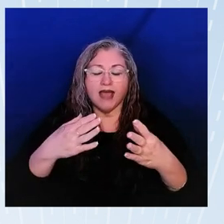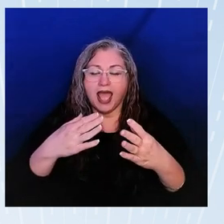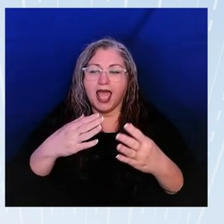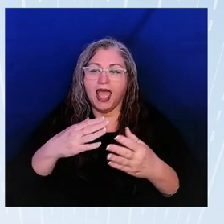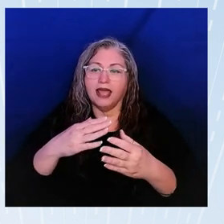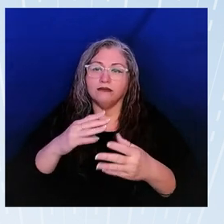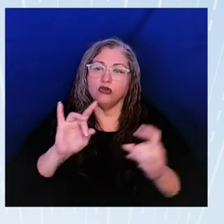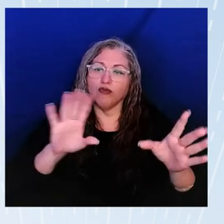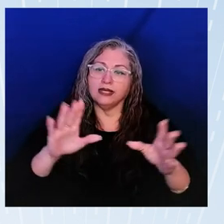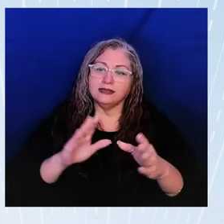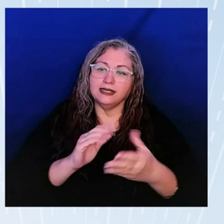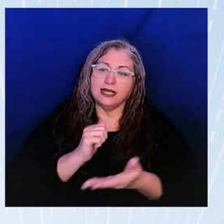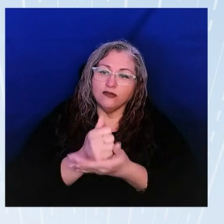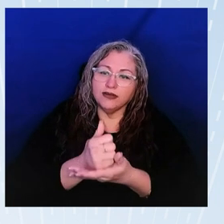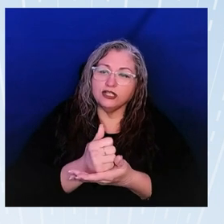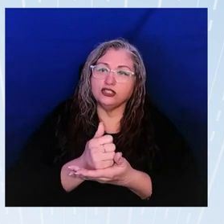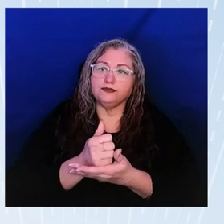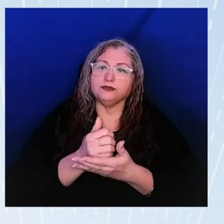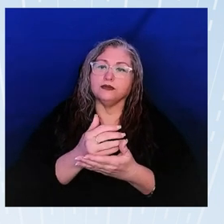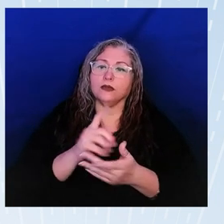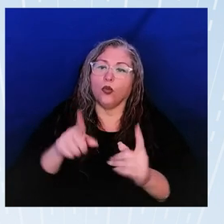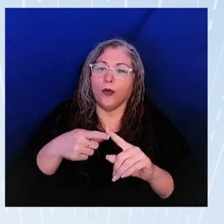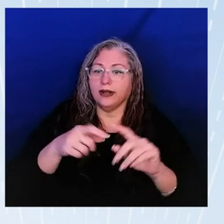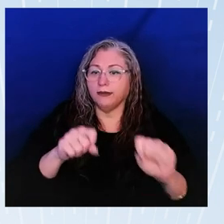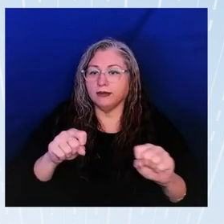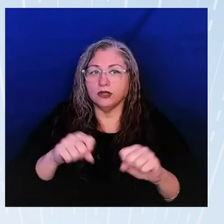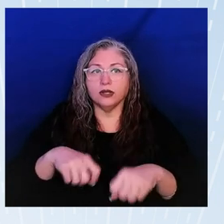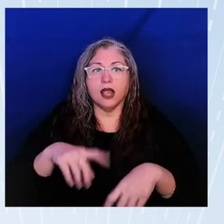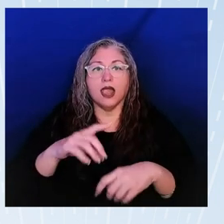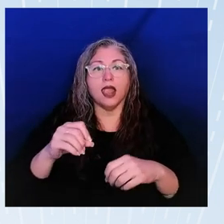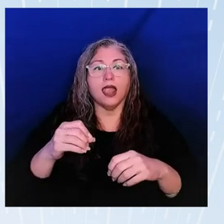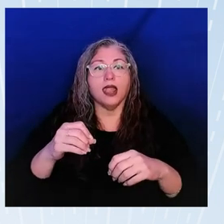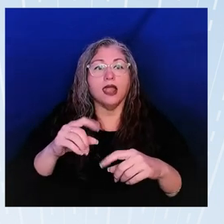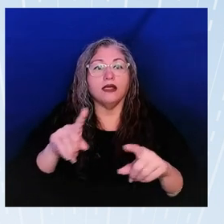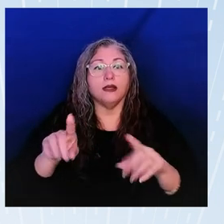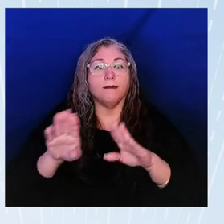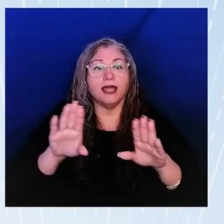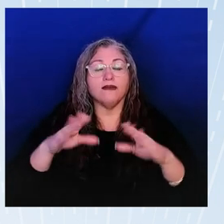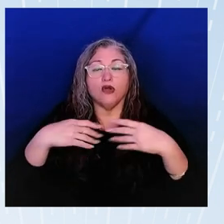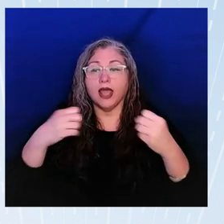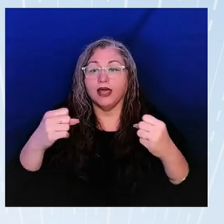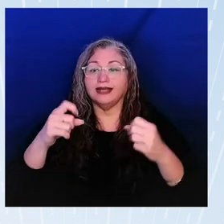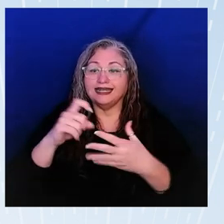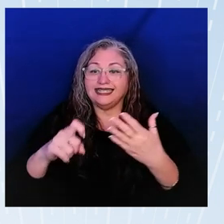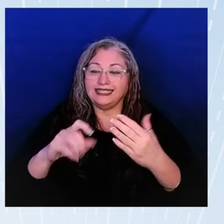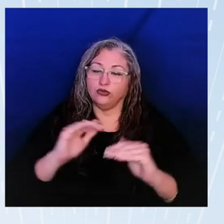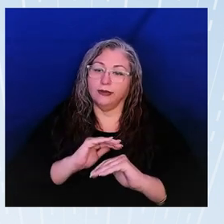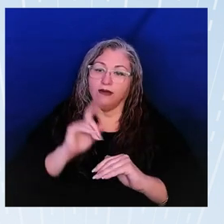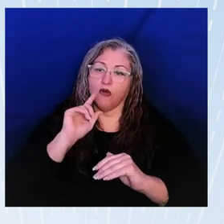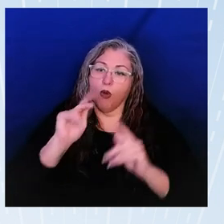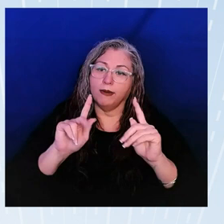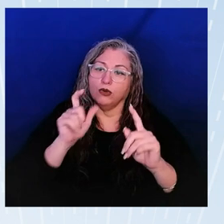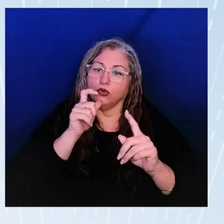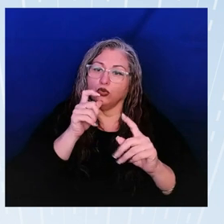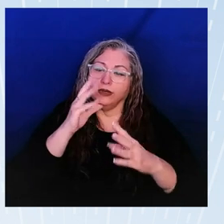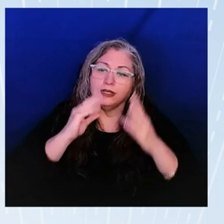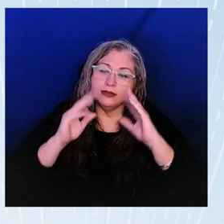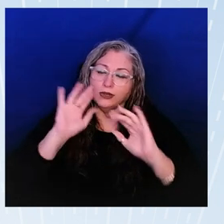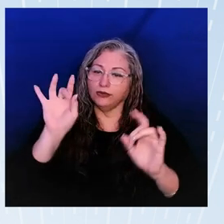the community wherever possible, and better meet the behavioral health needs of all people experiencing crisis.